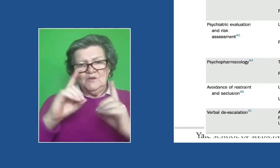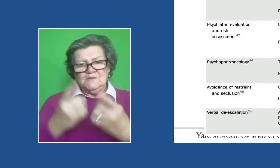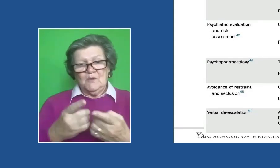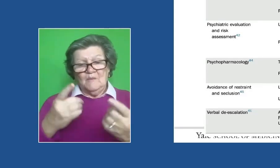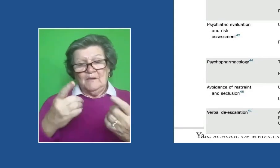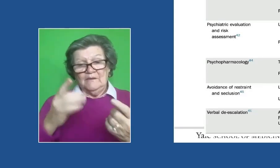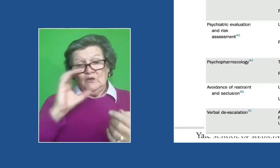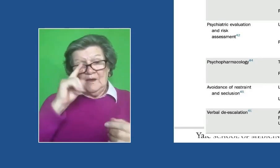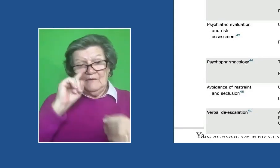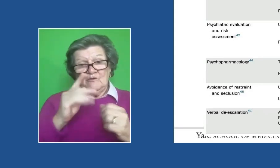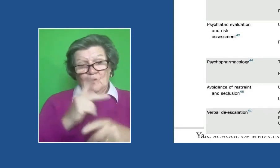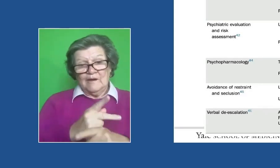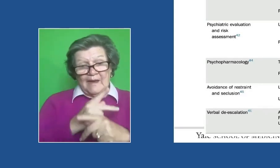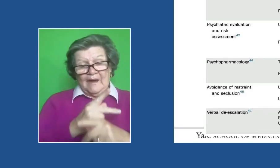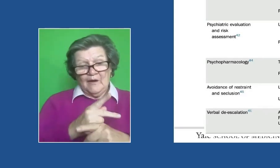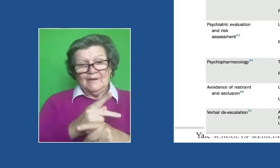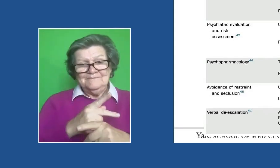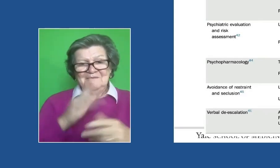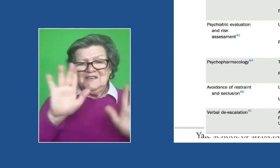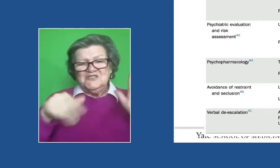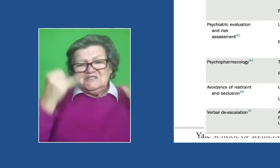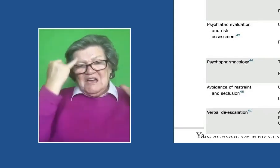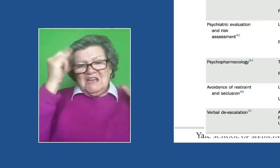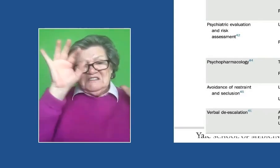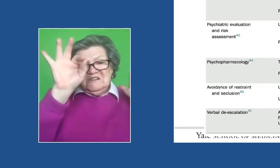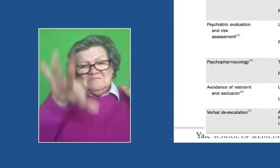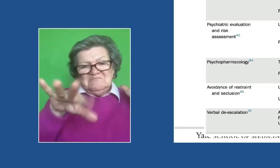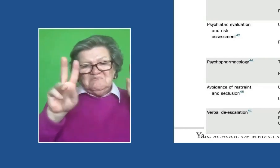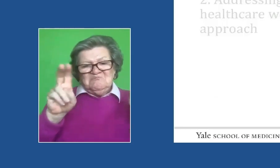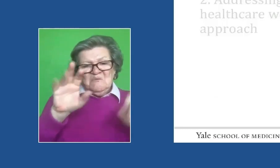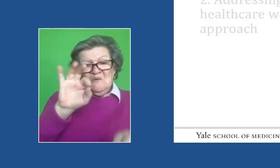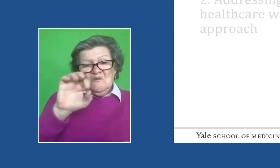staff members. Just some food for thought.